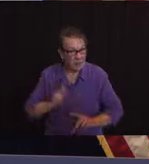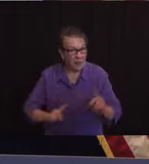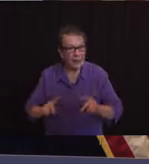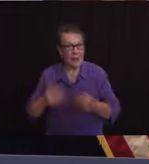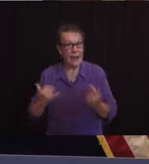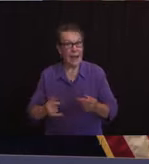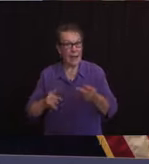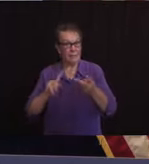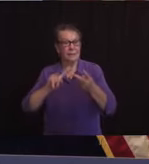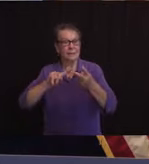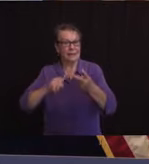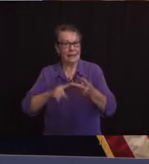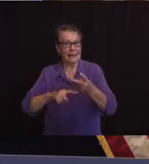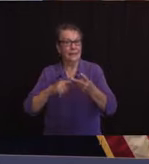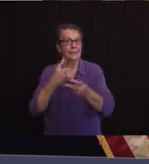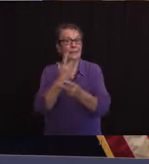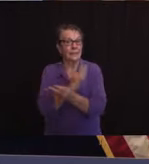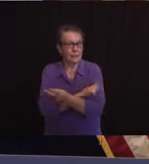with